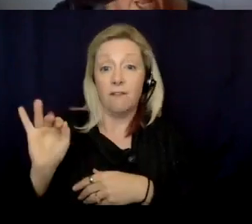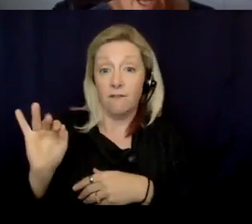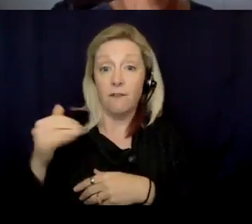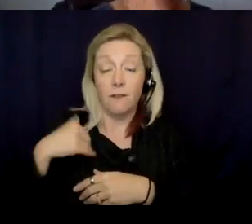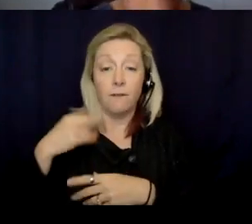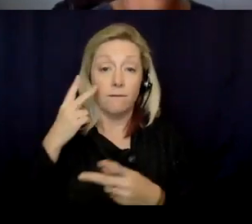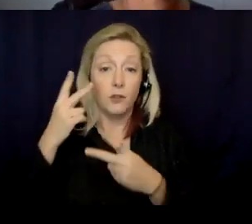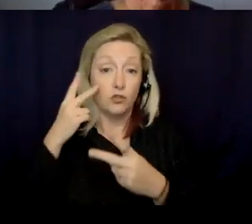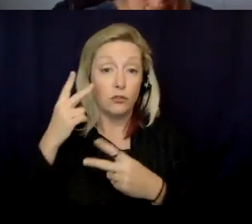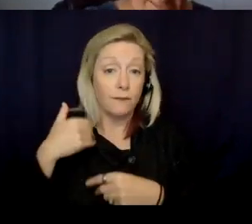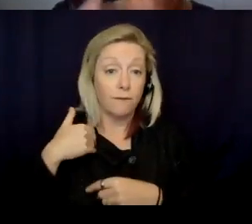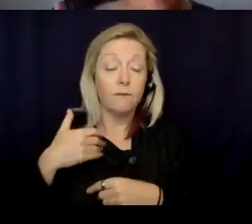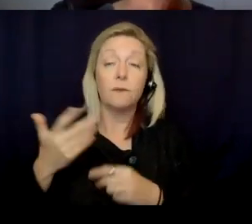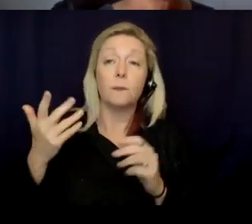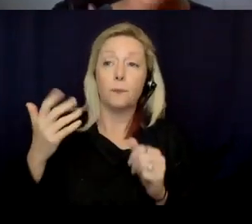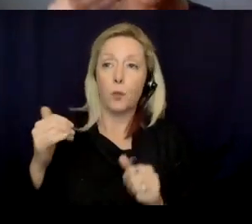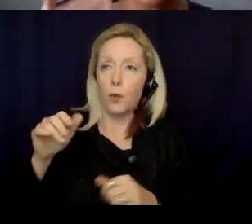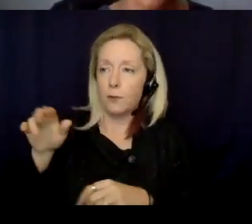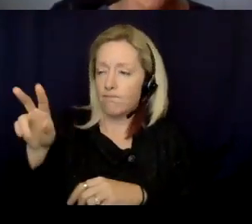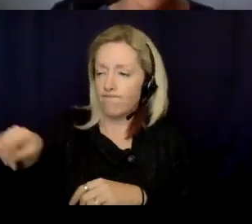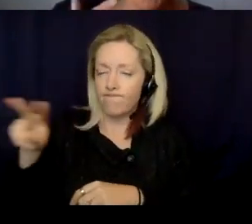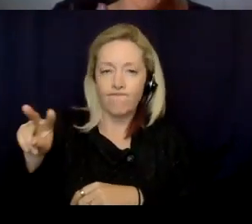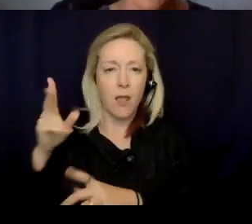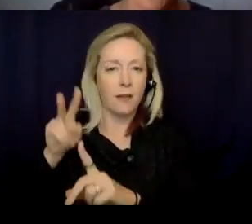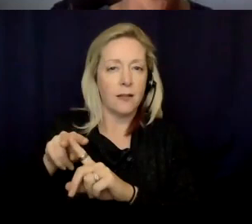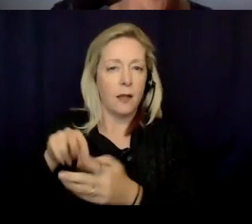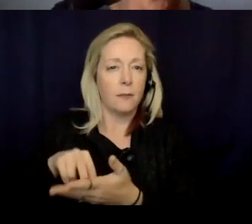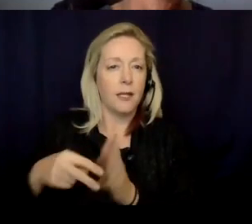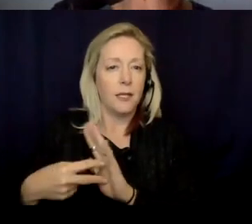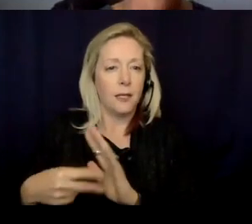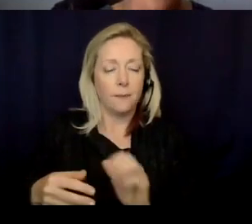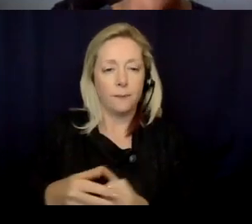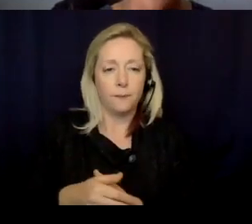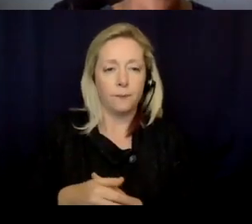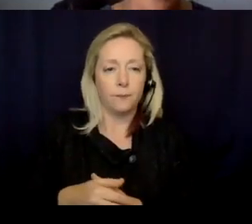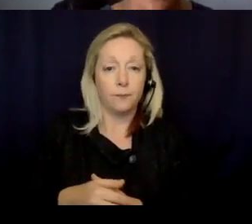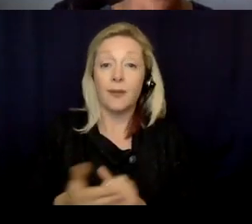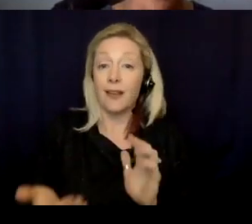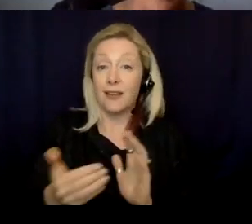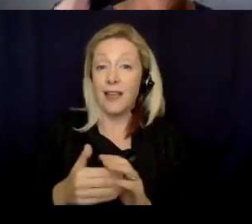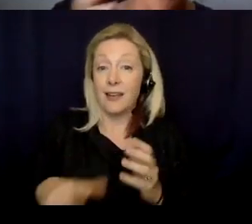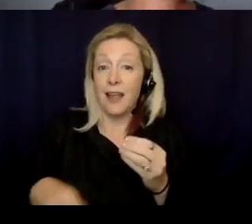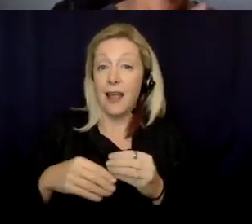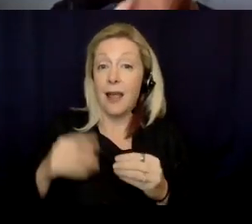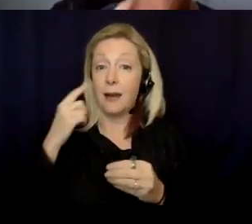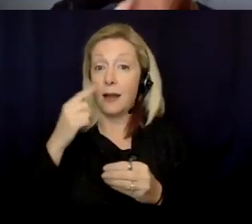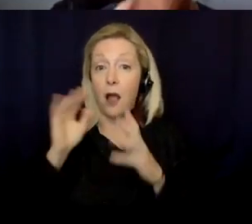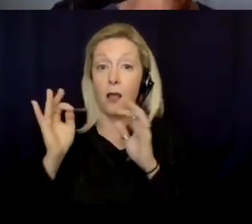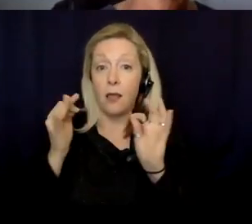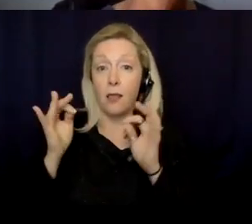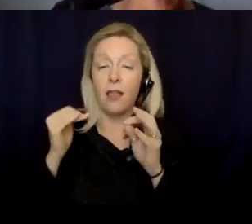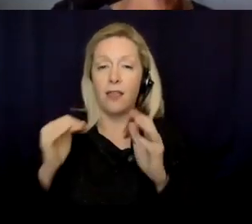vision, then that's where it's a little bit more. That's where we're going up that scale a little bit and